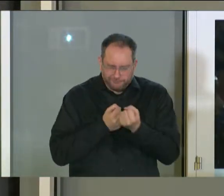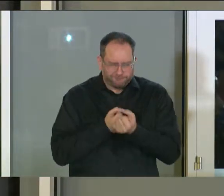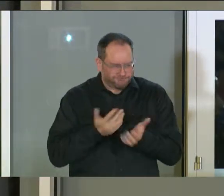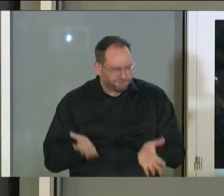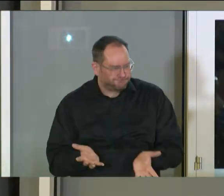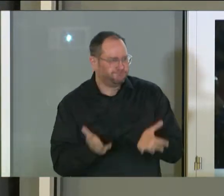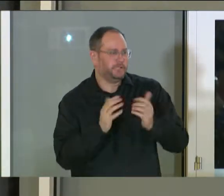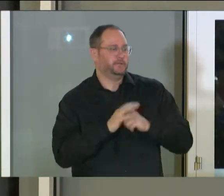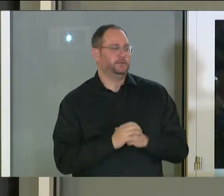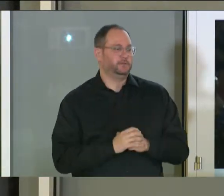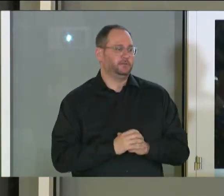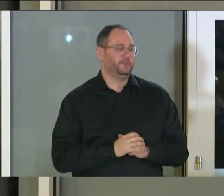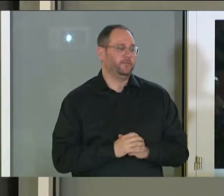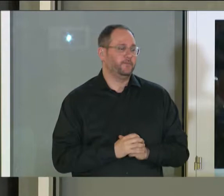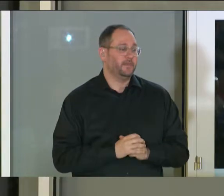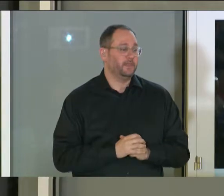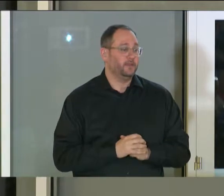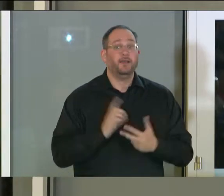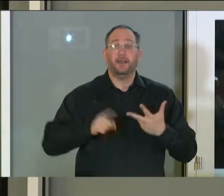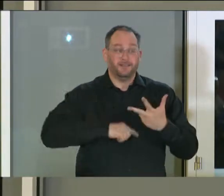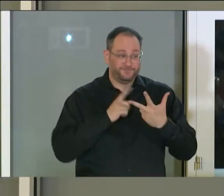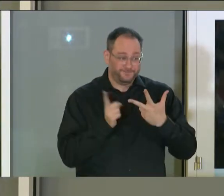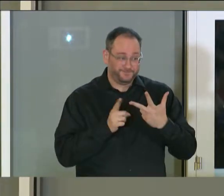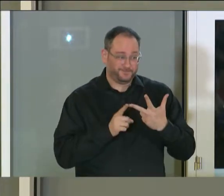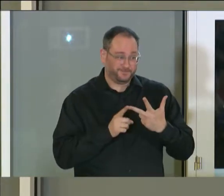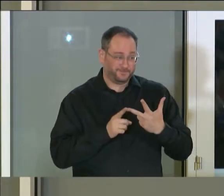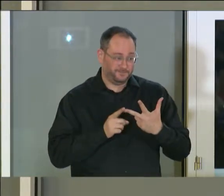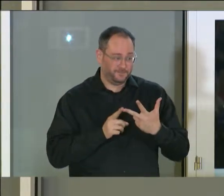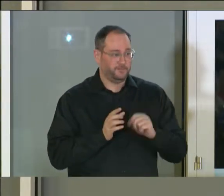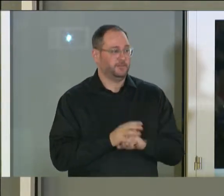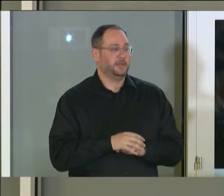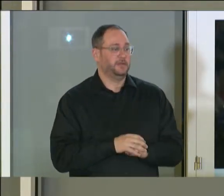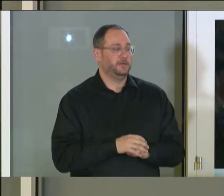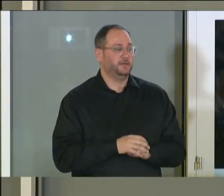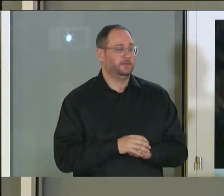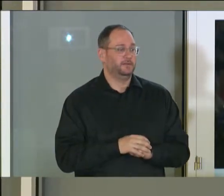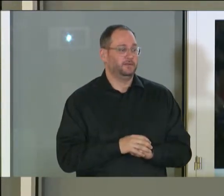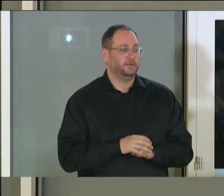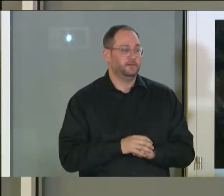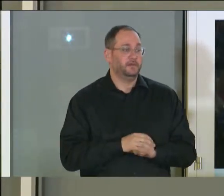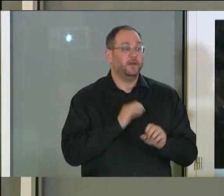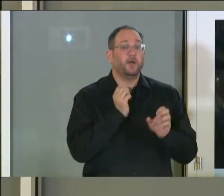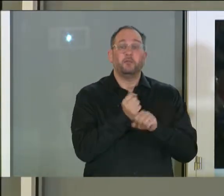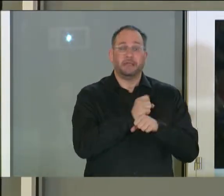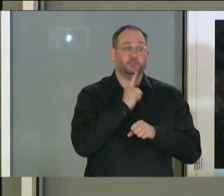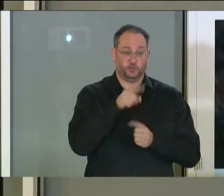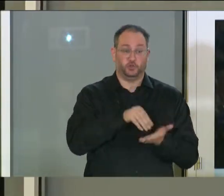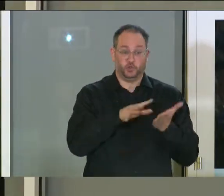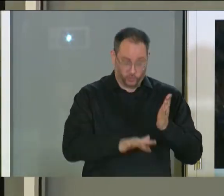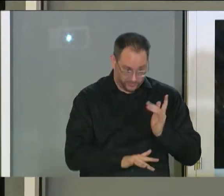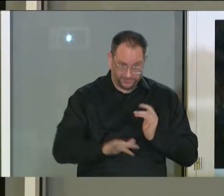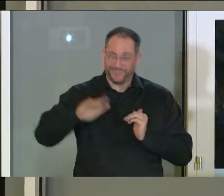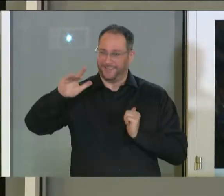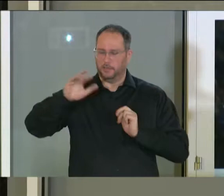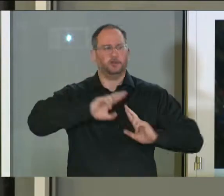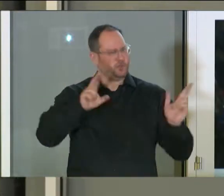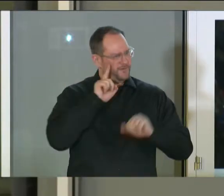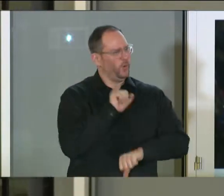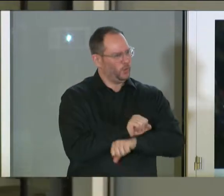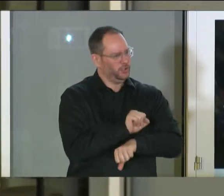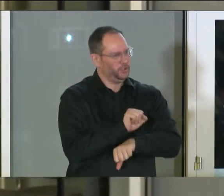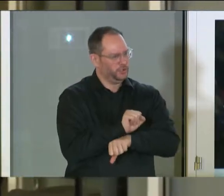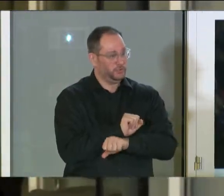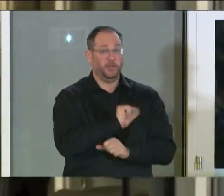thirdly, need to ensure that our students, when they graduate, are ready for career. That means that they've got to